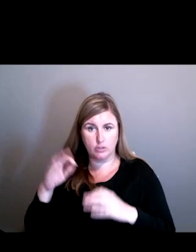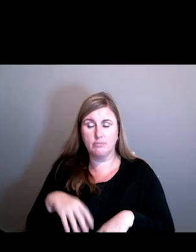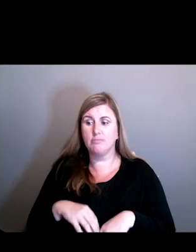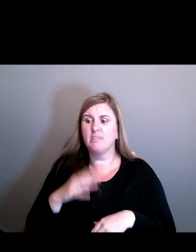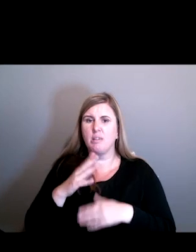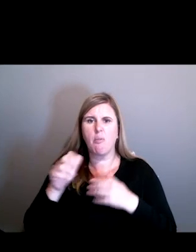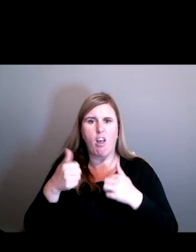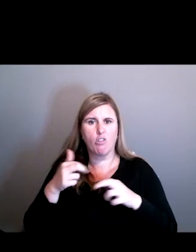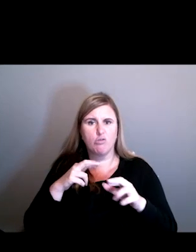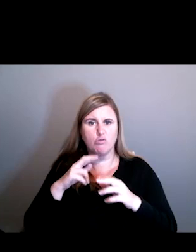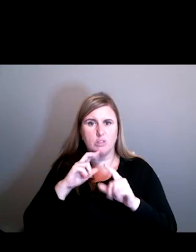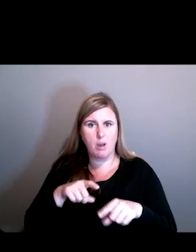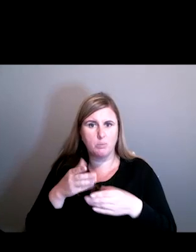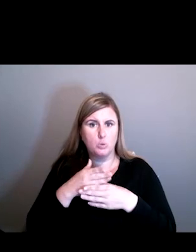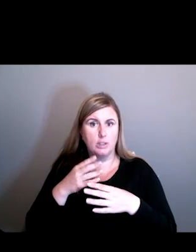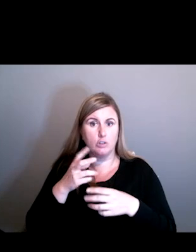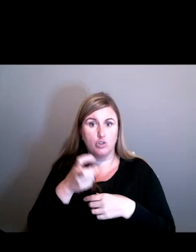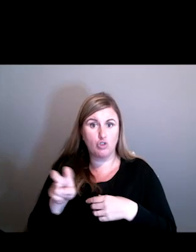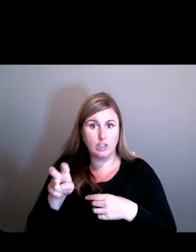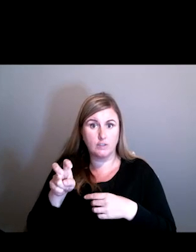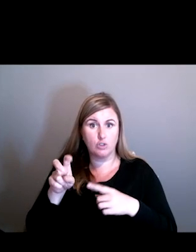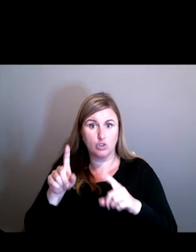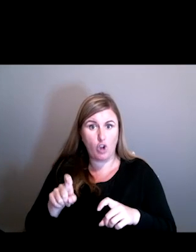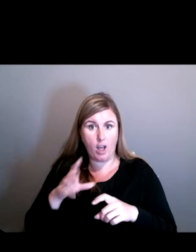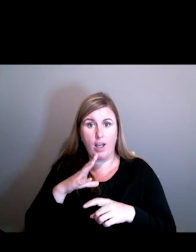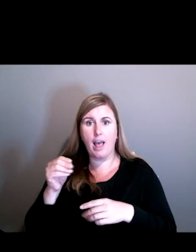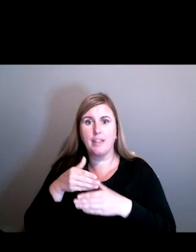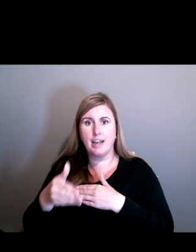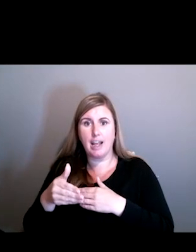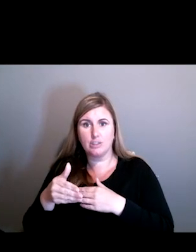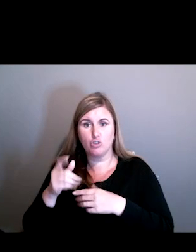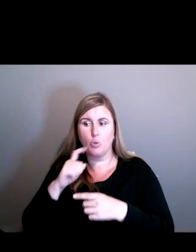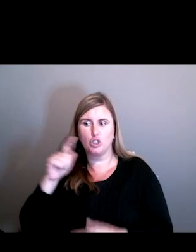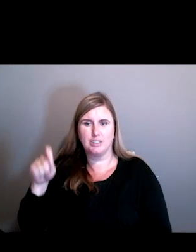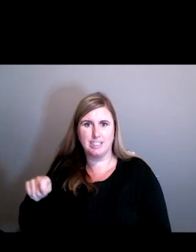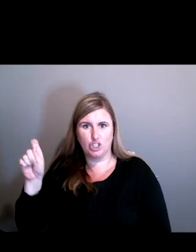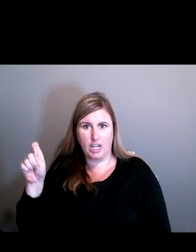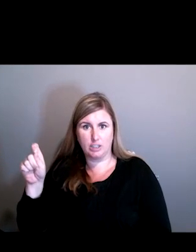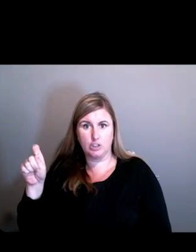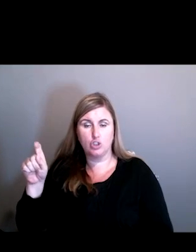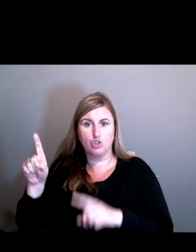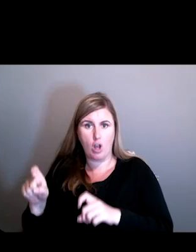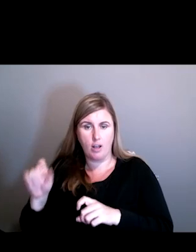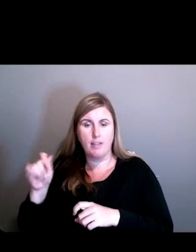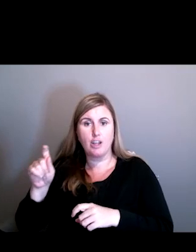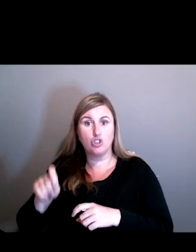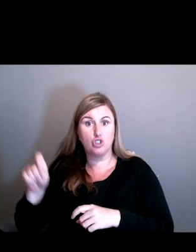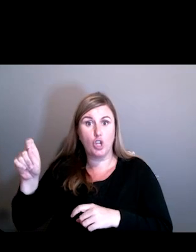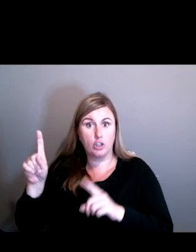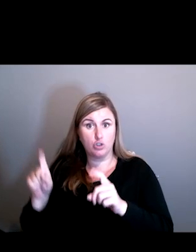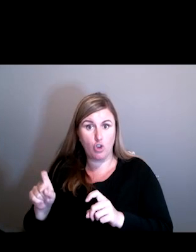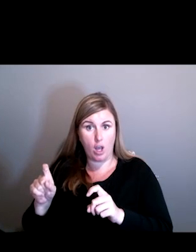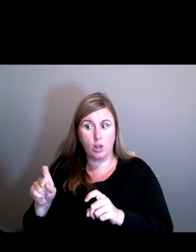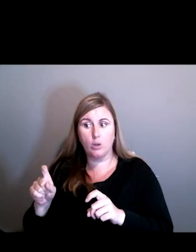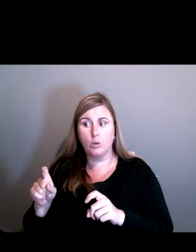generally run some distractors. We put some other responses between the transfer trial and the next trial, which is the check trial. And in